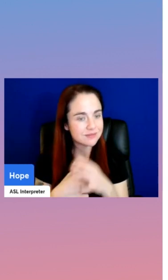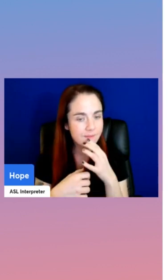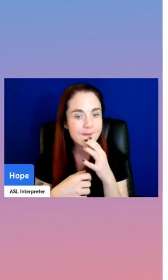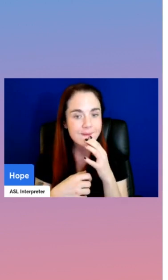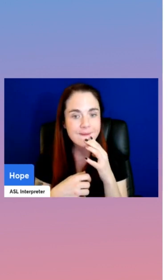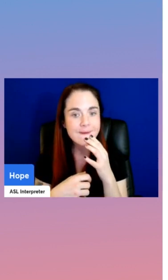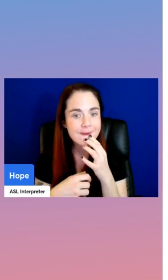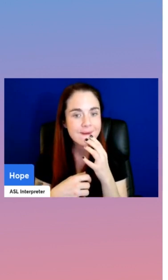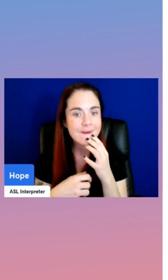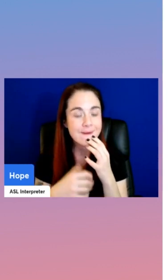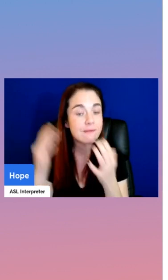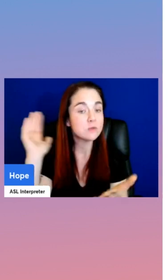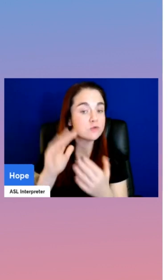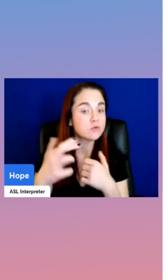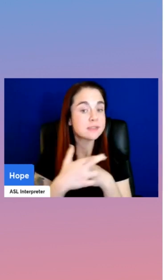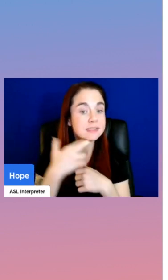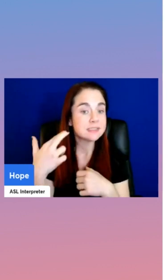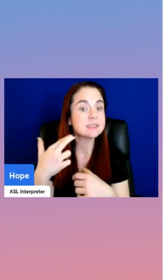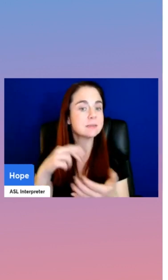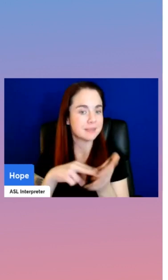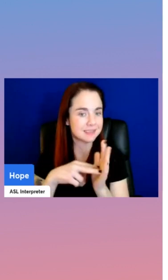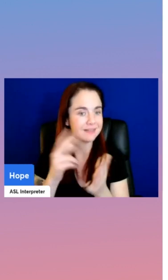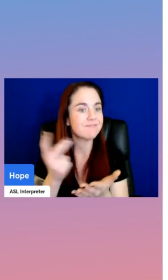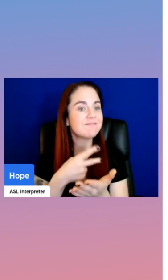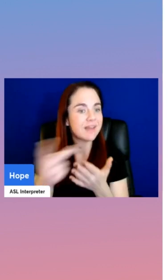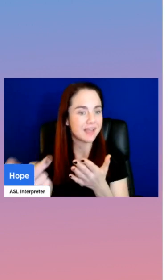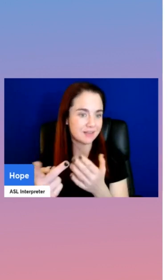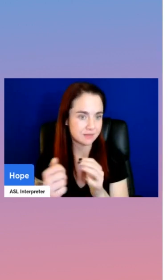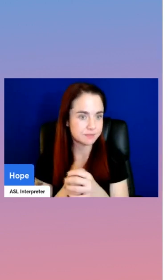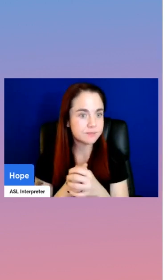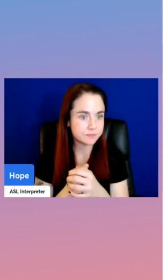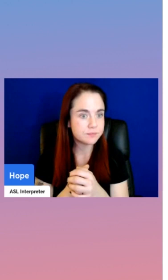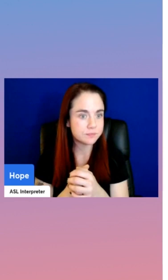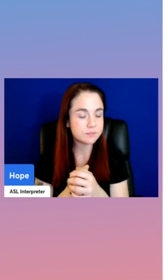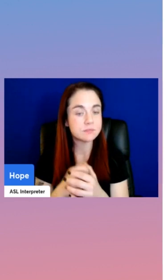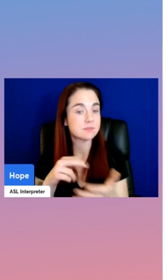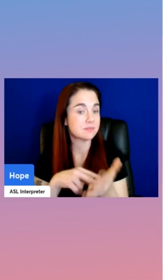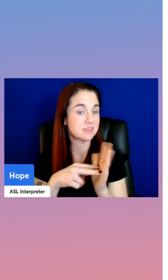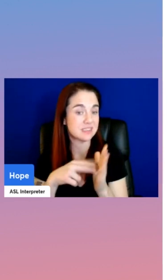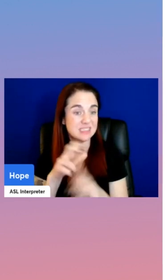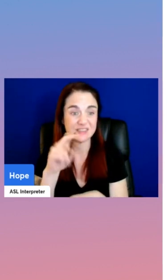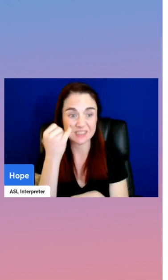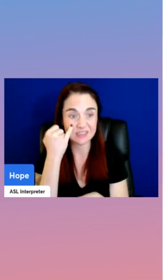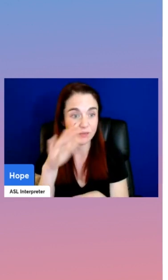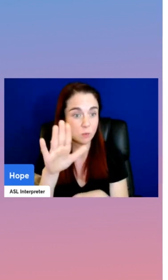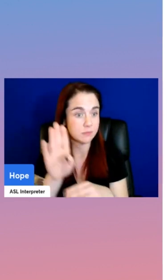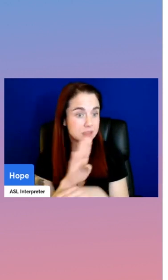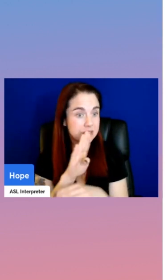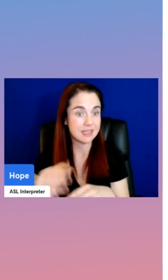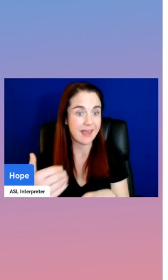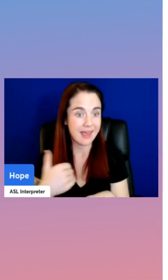risks, this run task failed the execution, which means that even if your business has